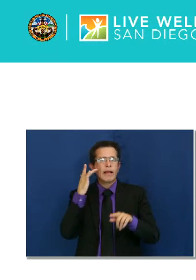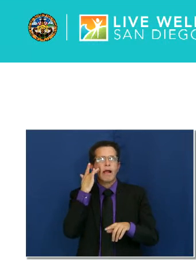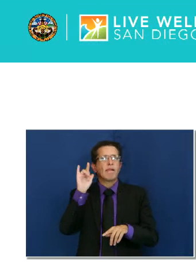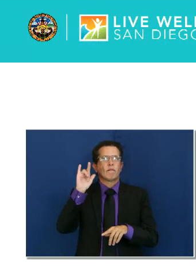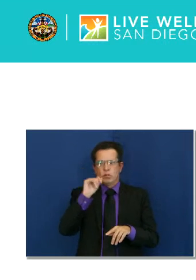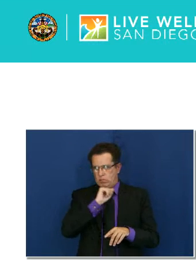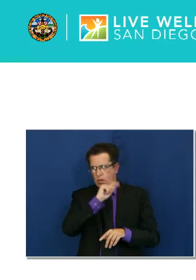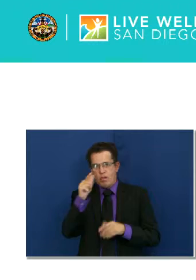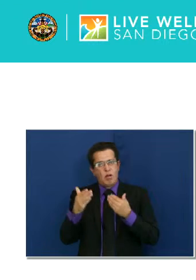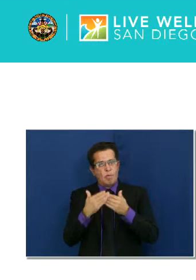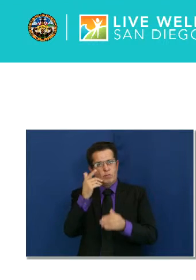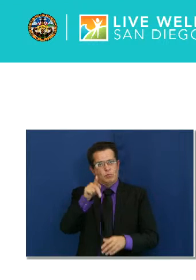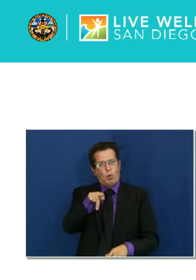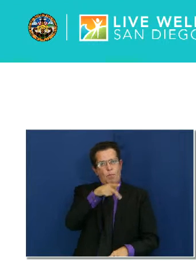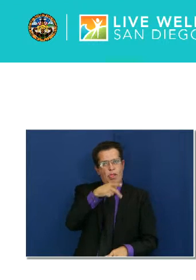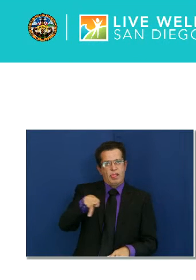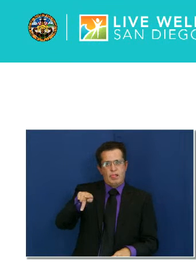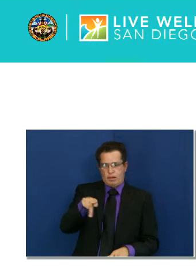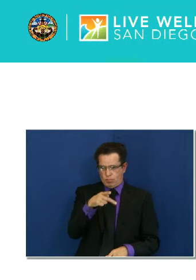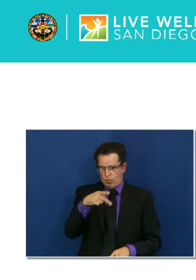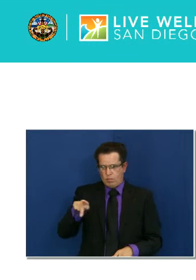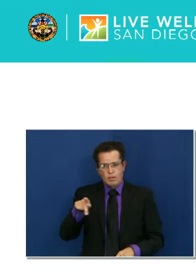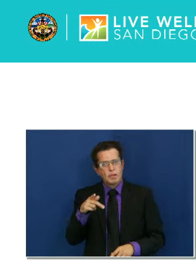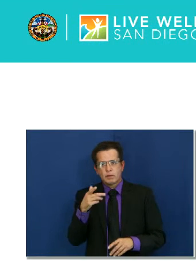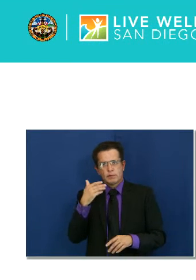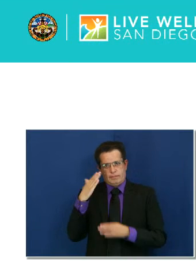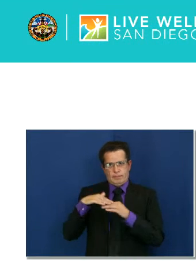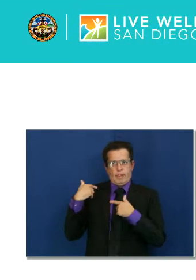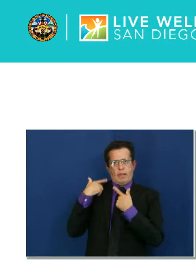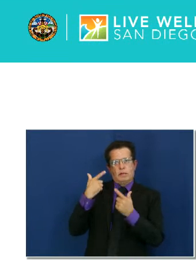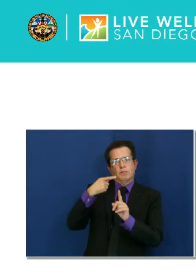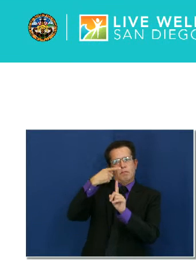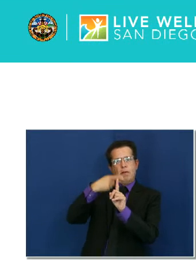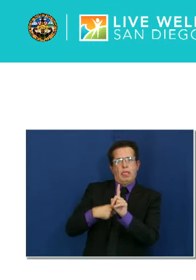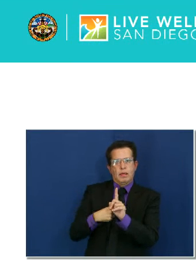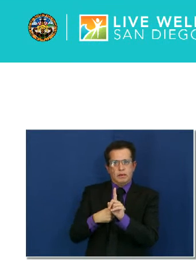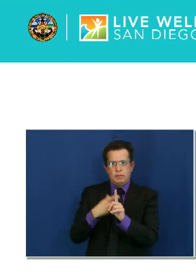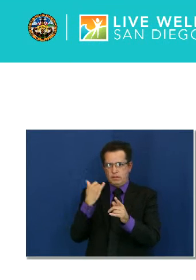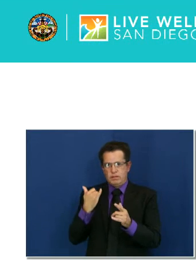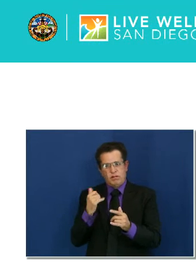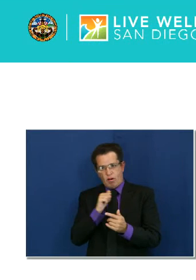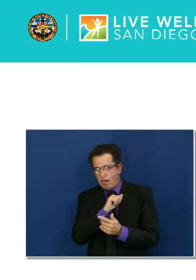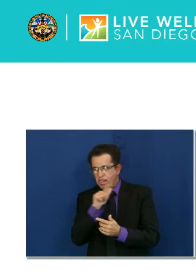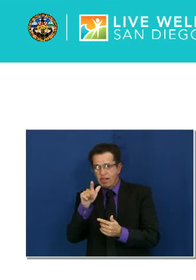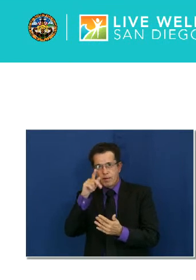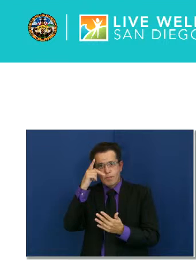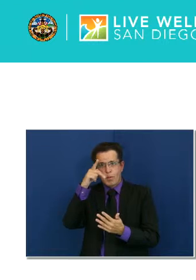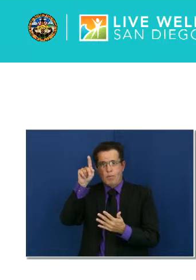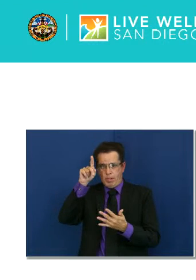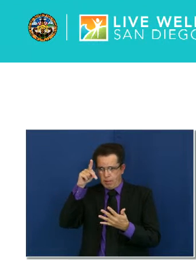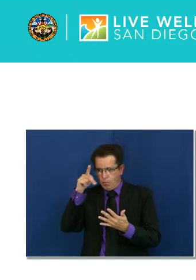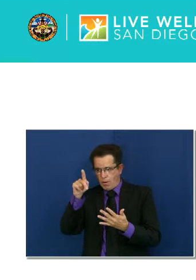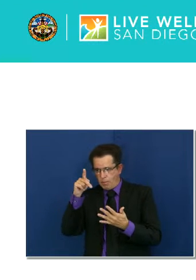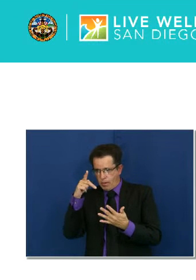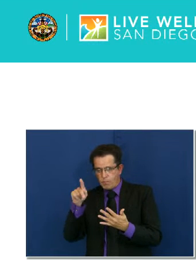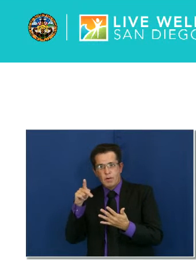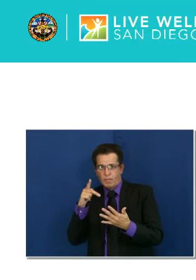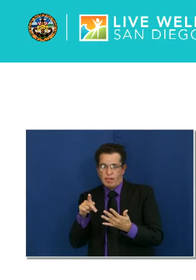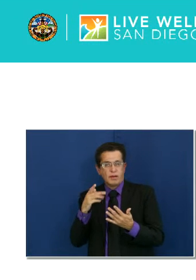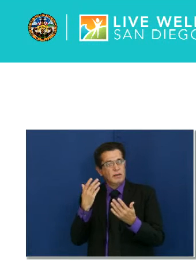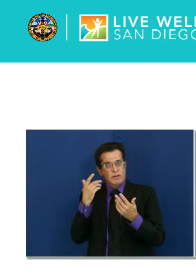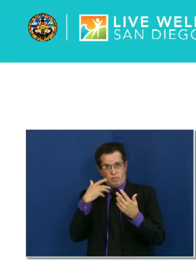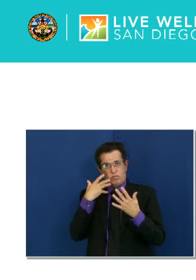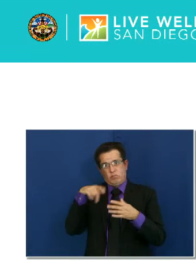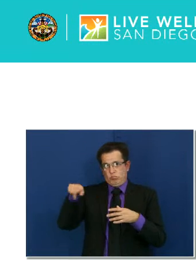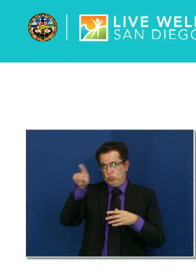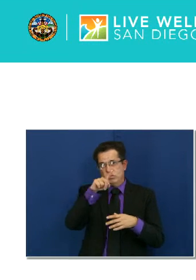purple in the past month. So it is very important that people understand